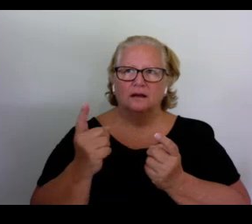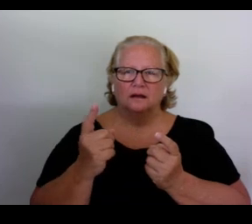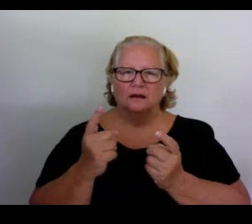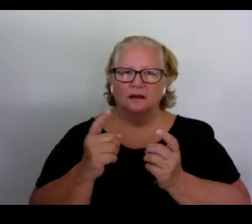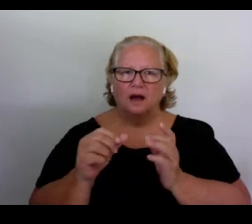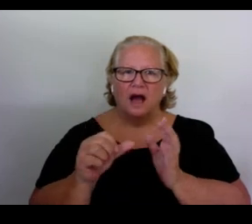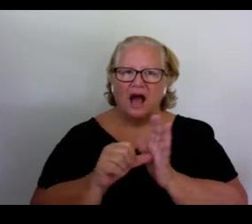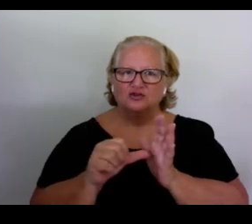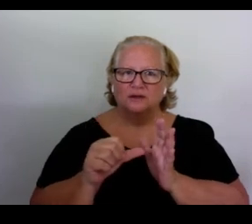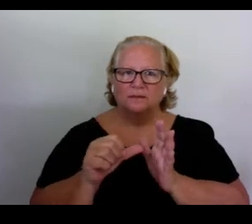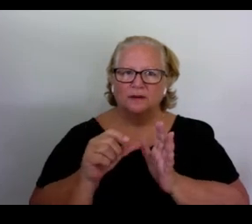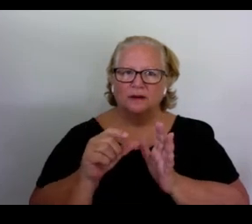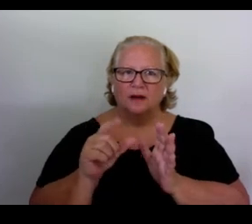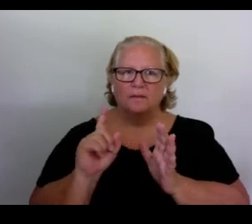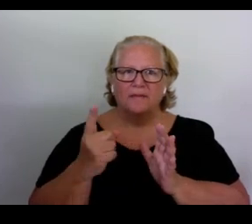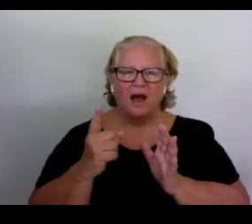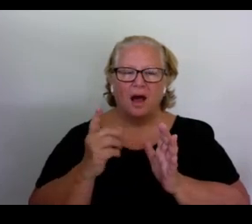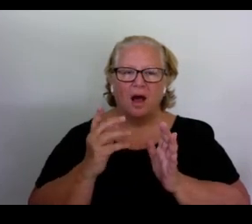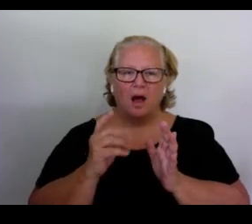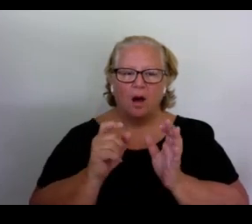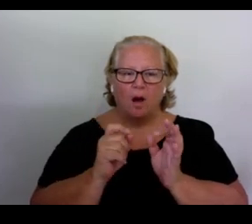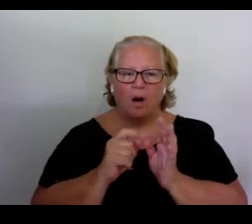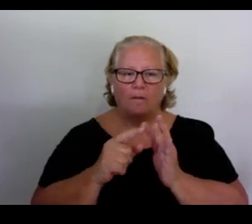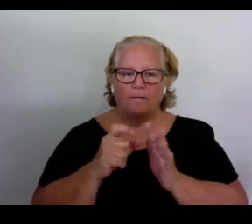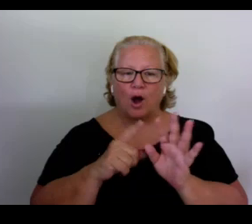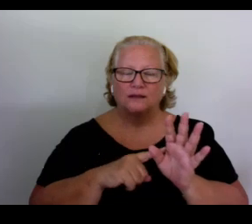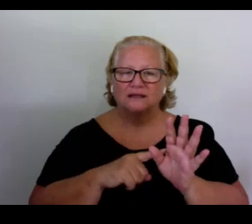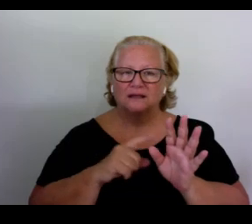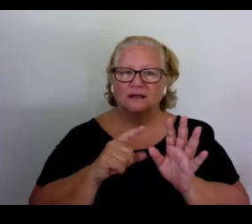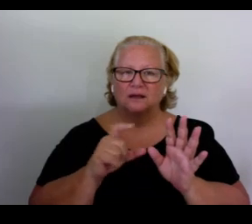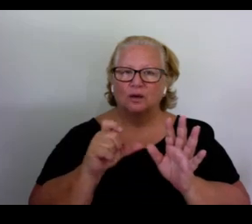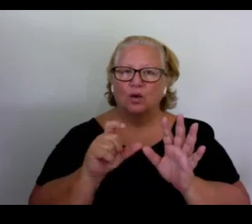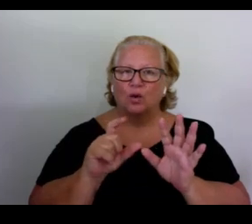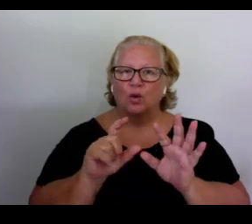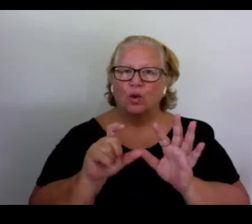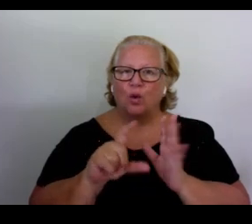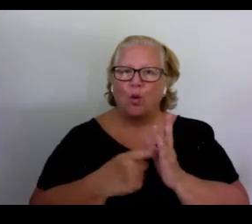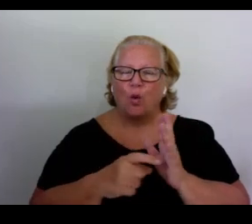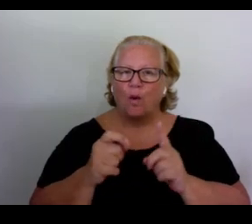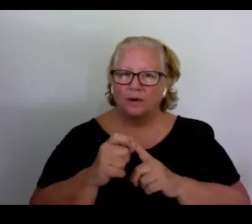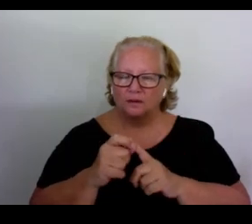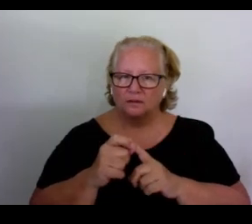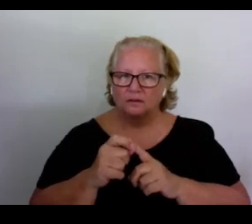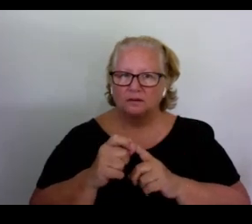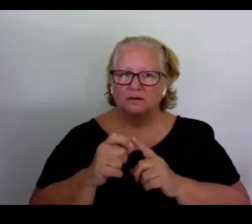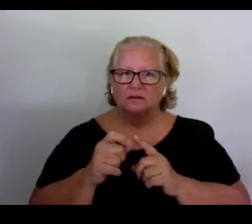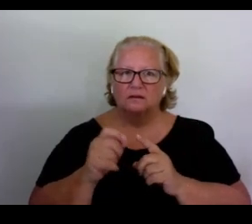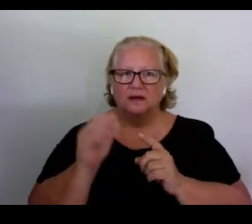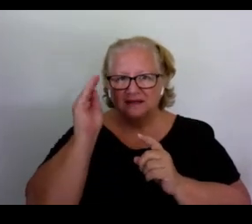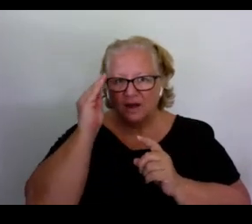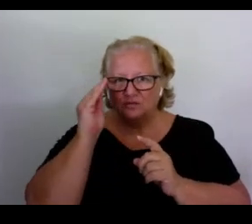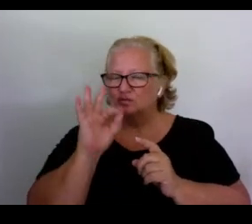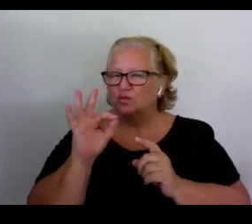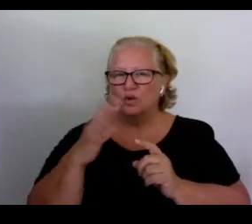don't. Okay. Body corporates have no legal obligations to even consider your financial